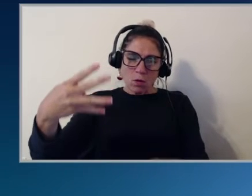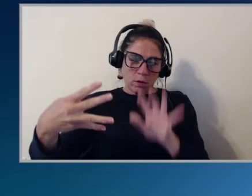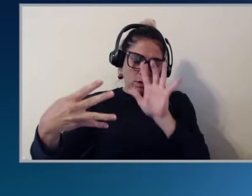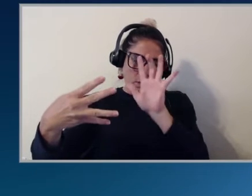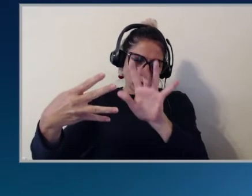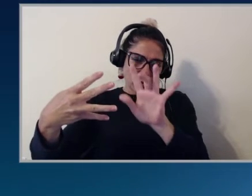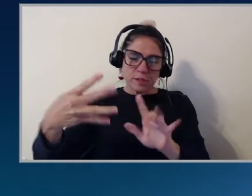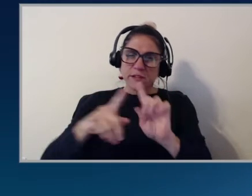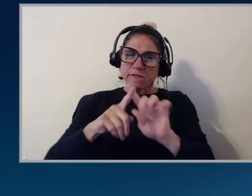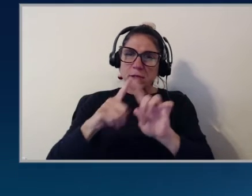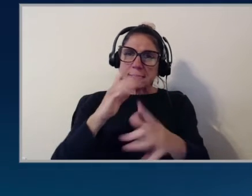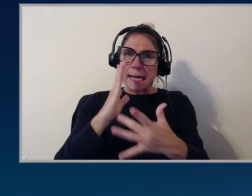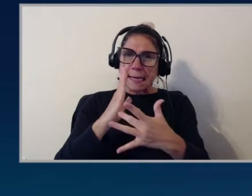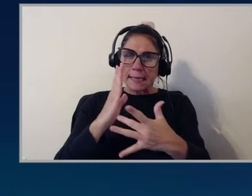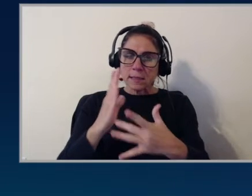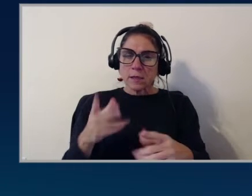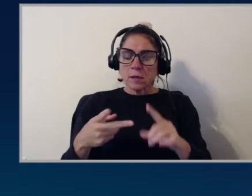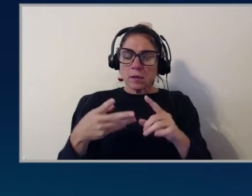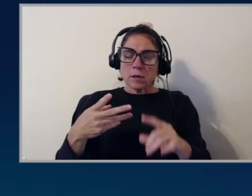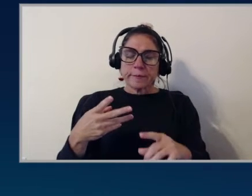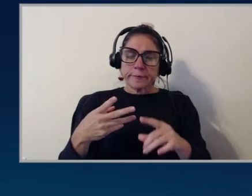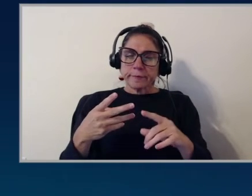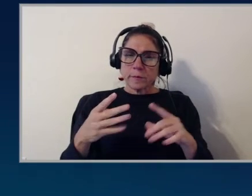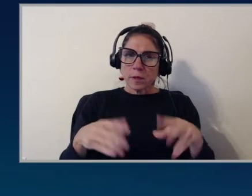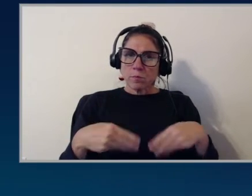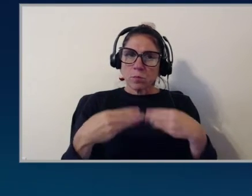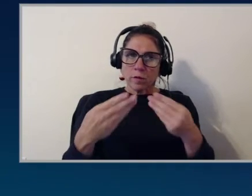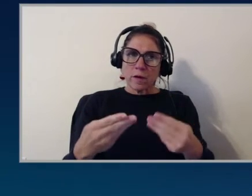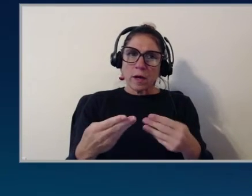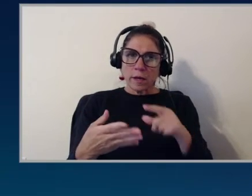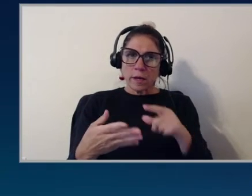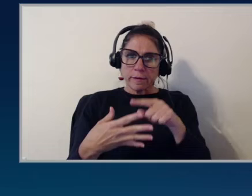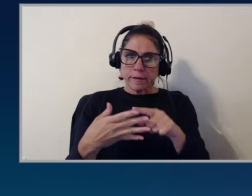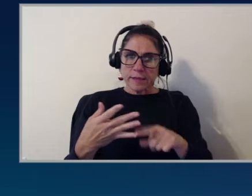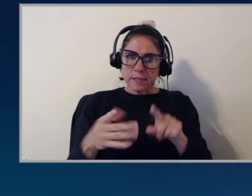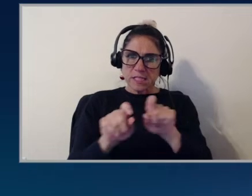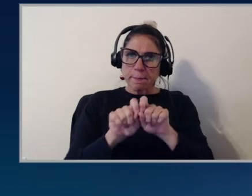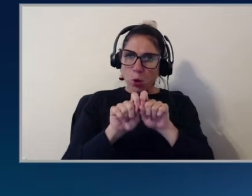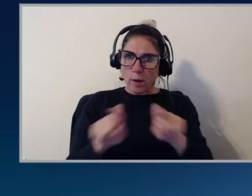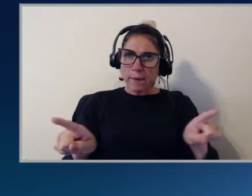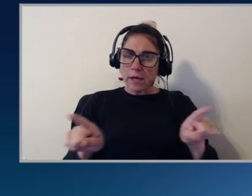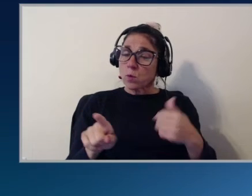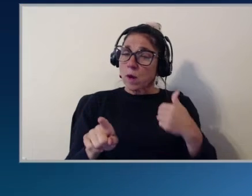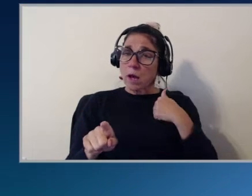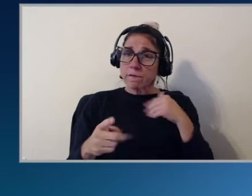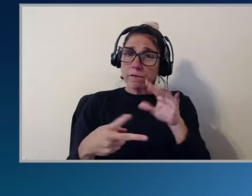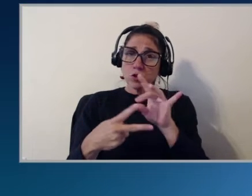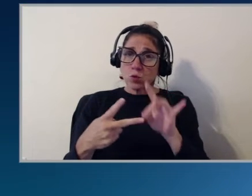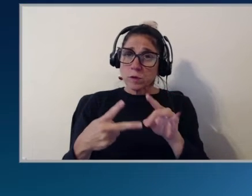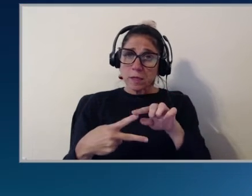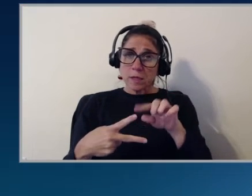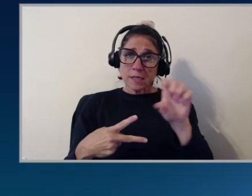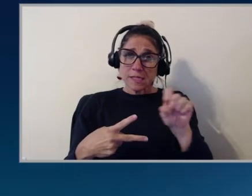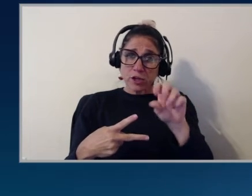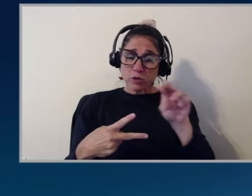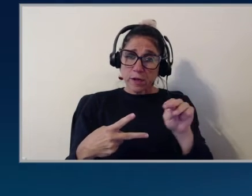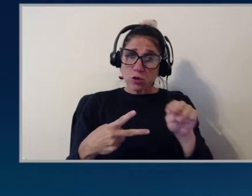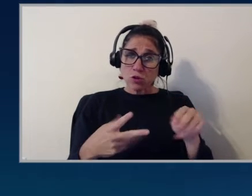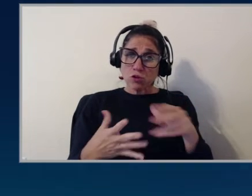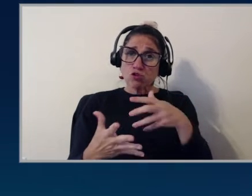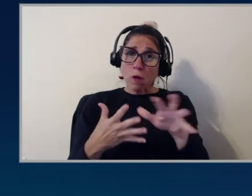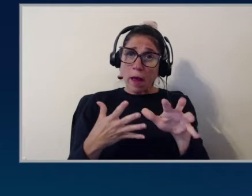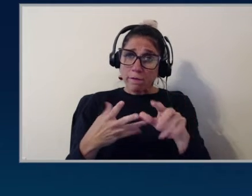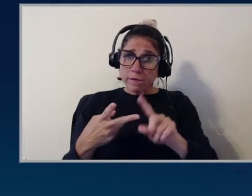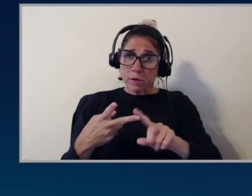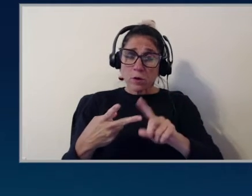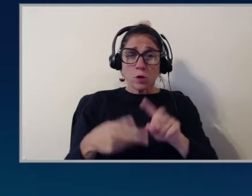techniques, or you can provide the speculative decoding. Oh. And again, you have a choice, SageMaker draft model or use